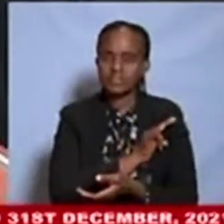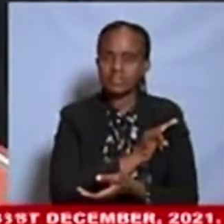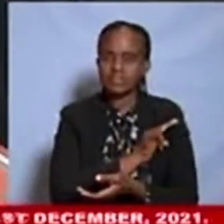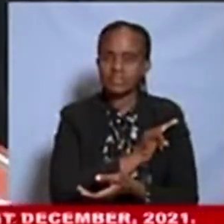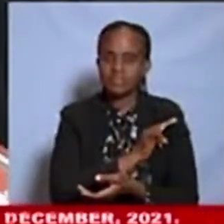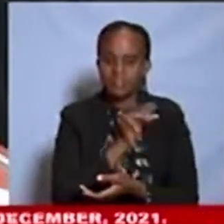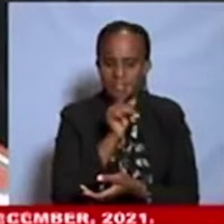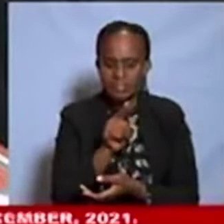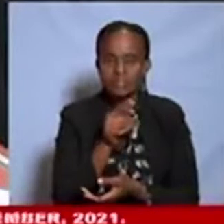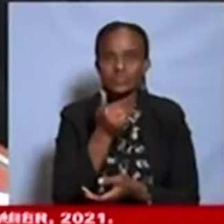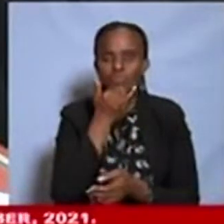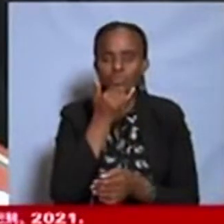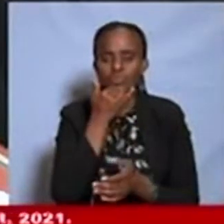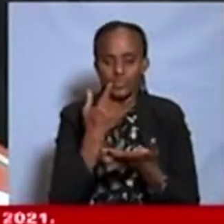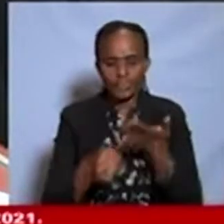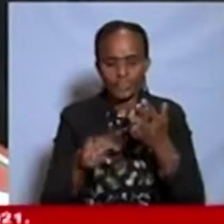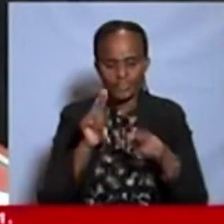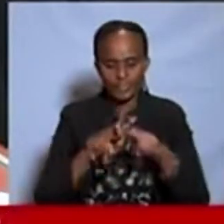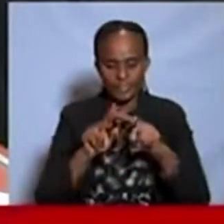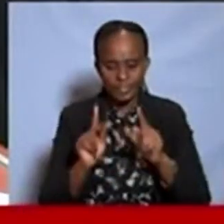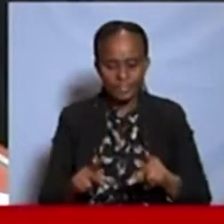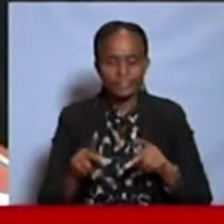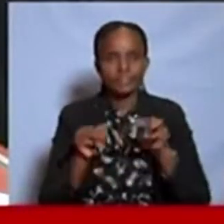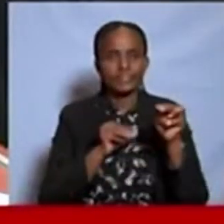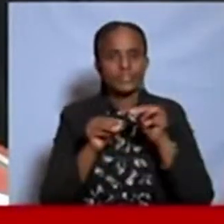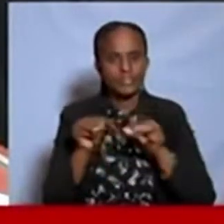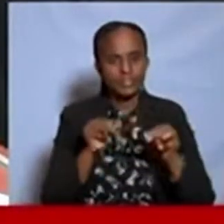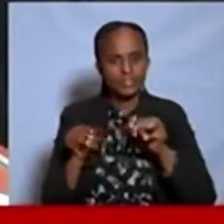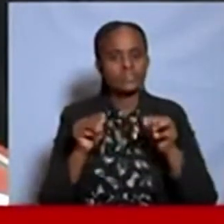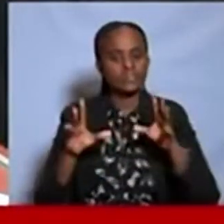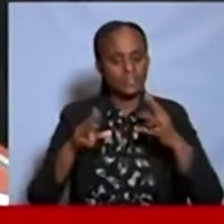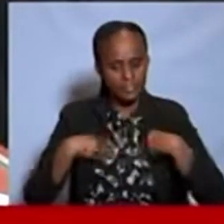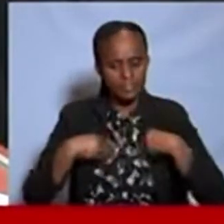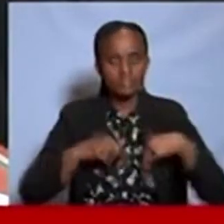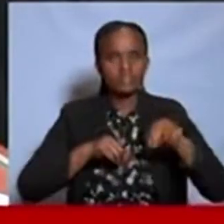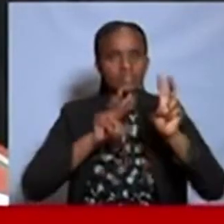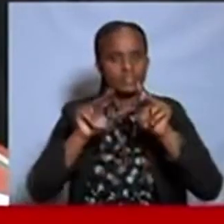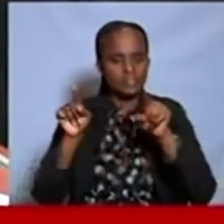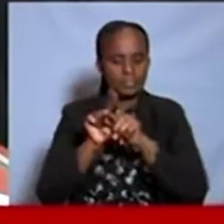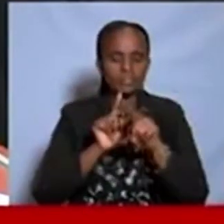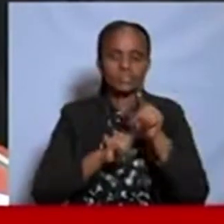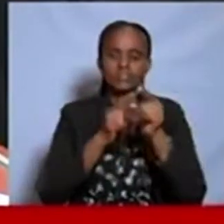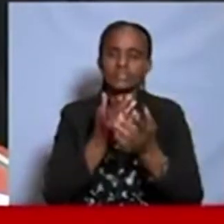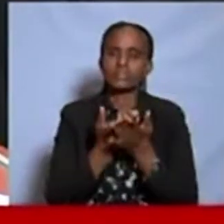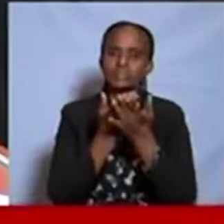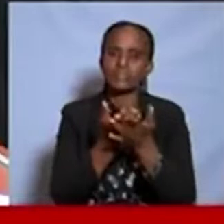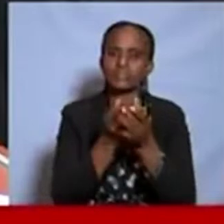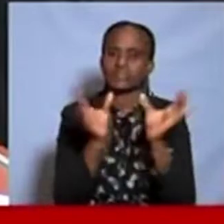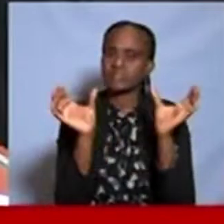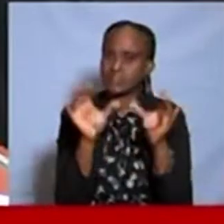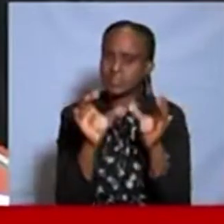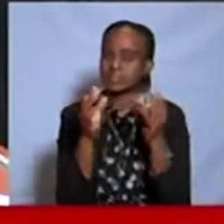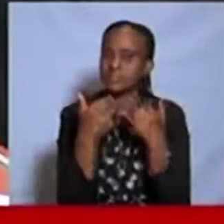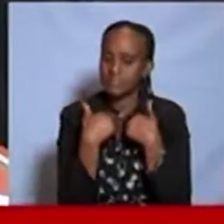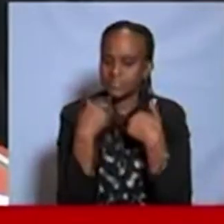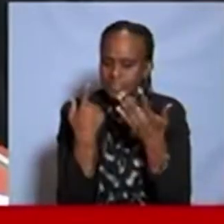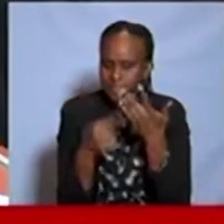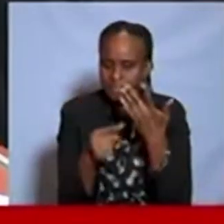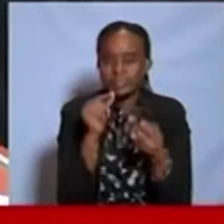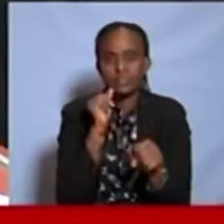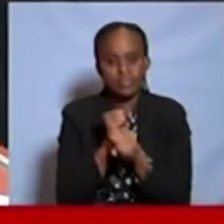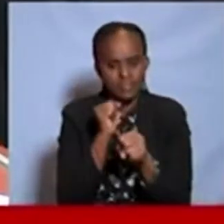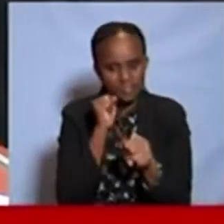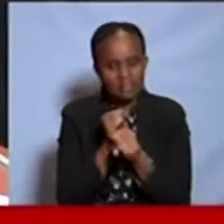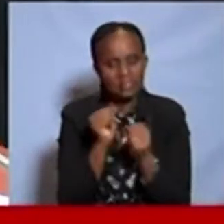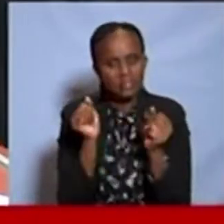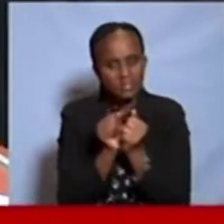Cause of query, Chair. Management acknowledges the auditor's observation and submits that the council has been operating